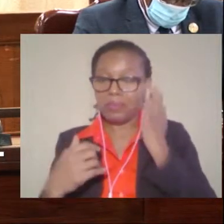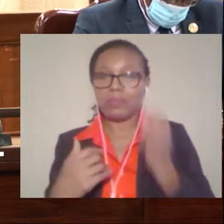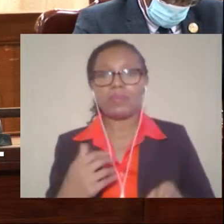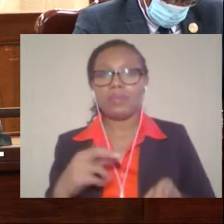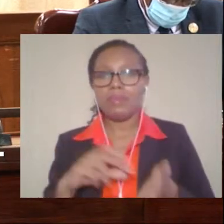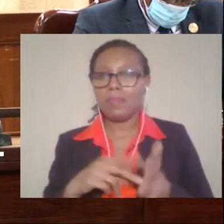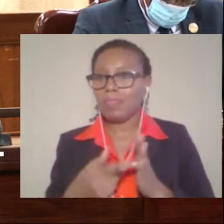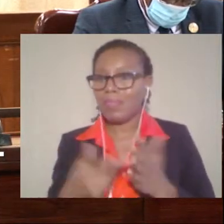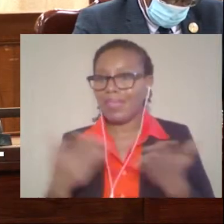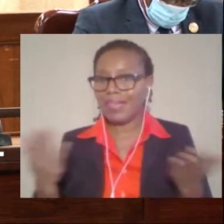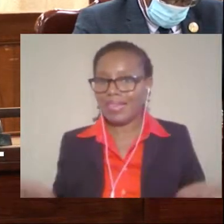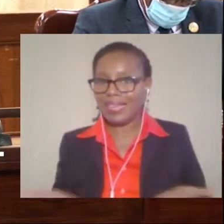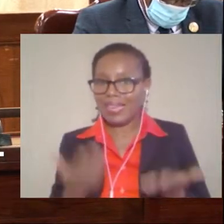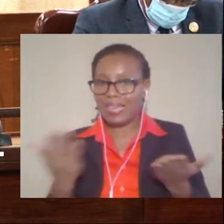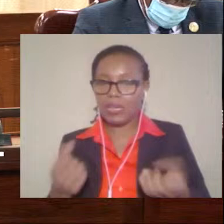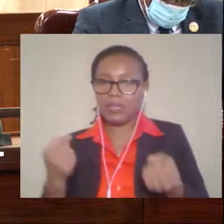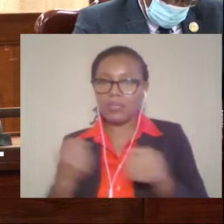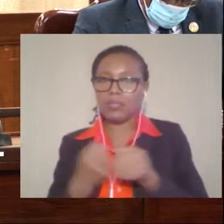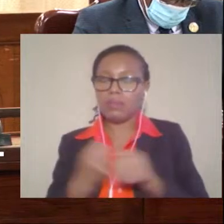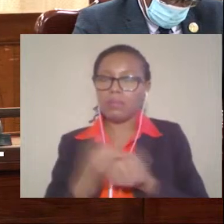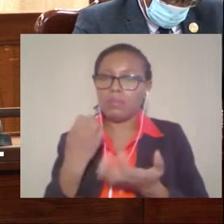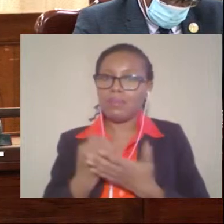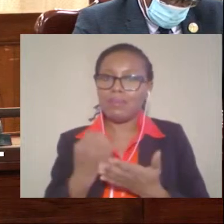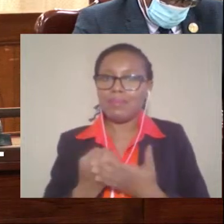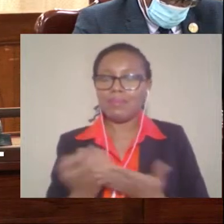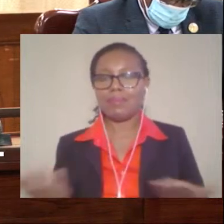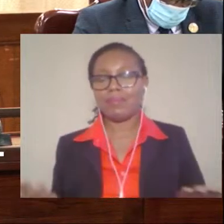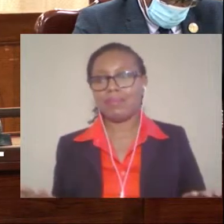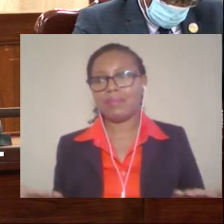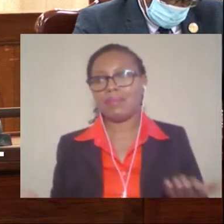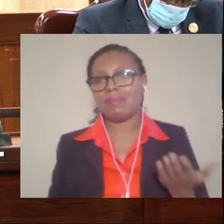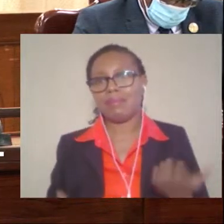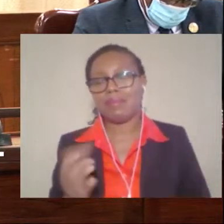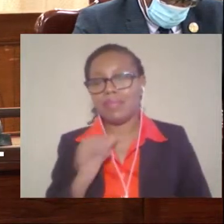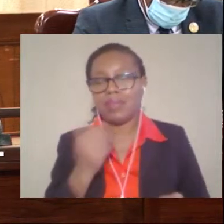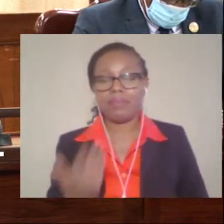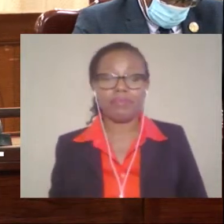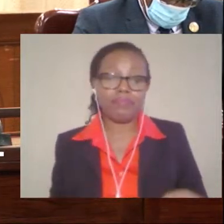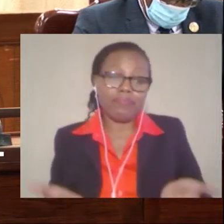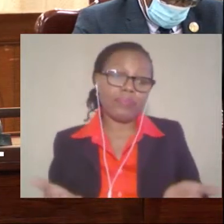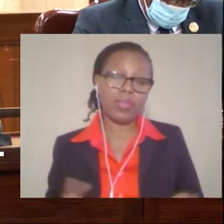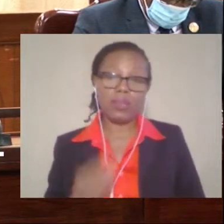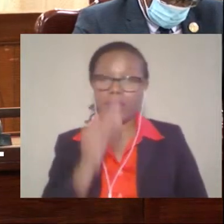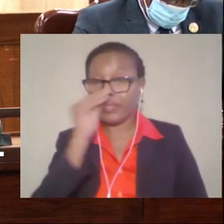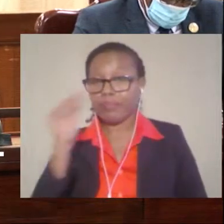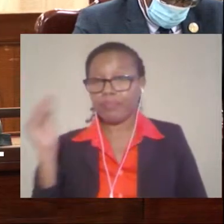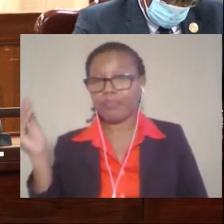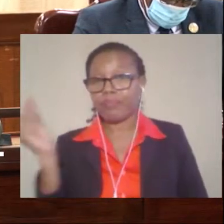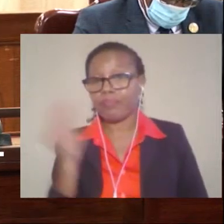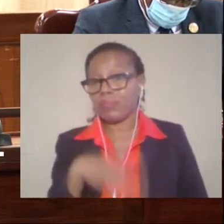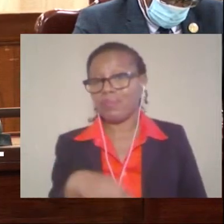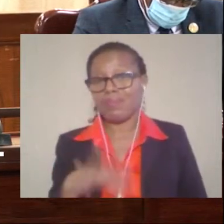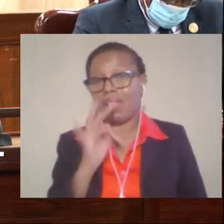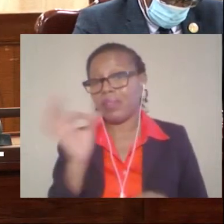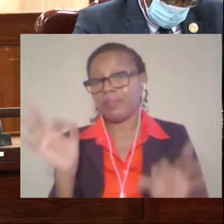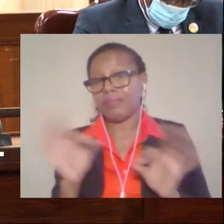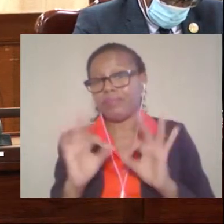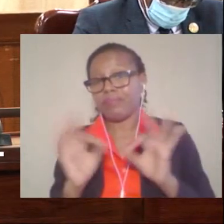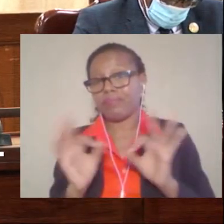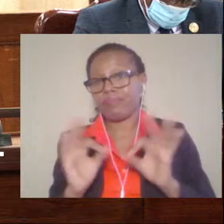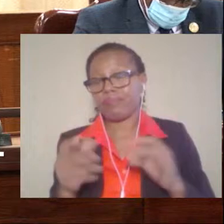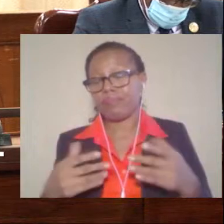economy. Now, you can dismiss that and say that that doesn't matter. But the thing